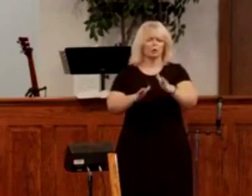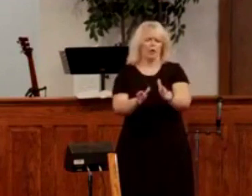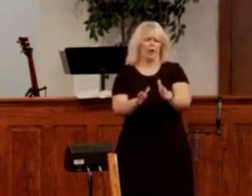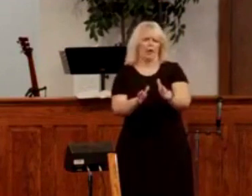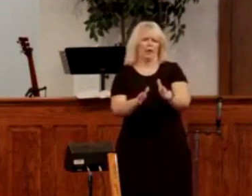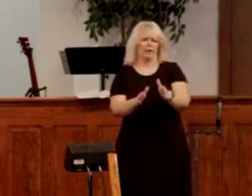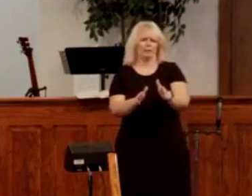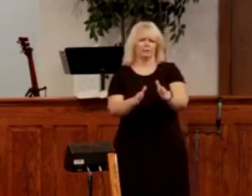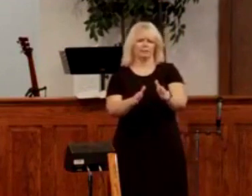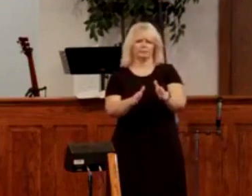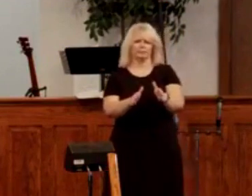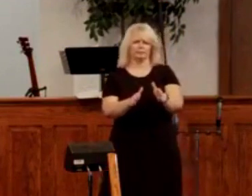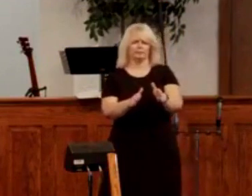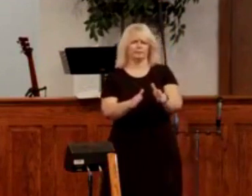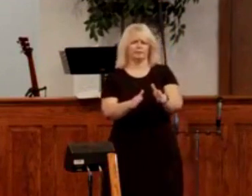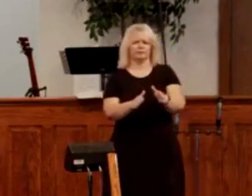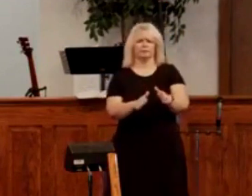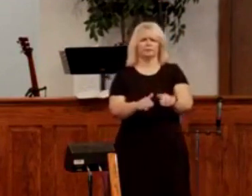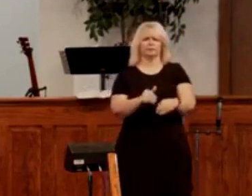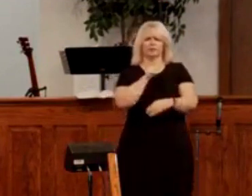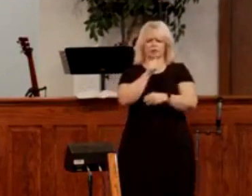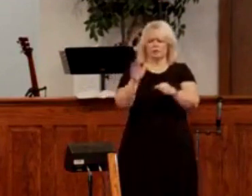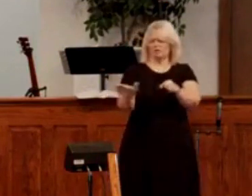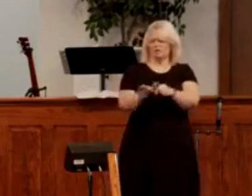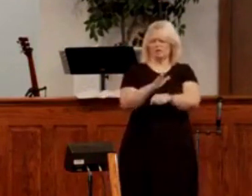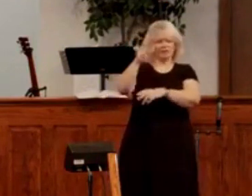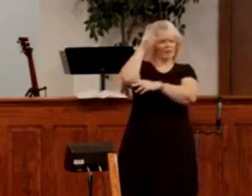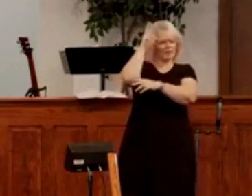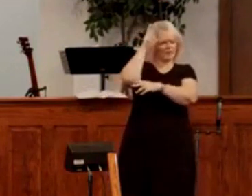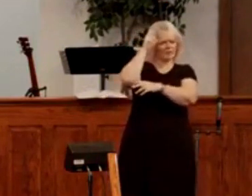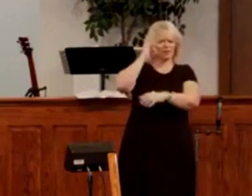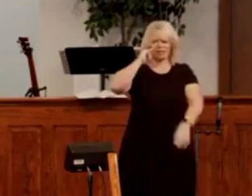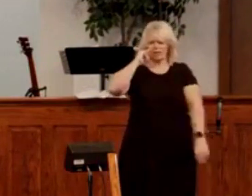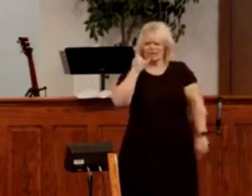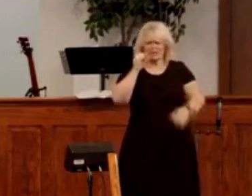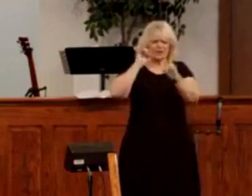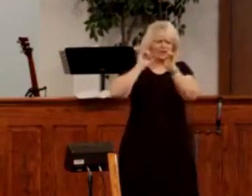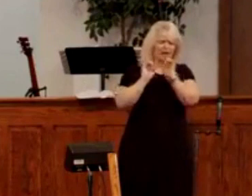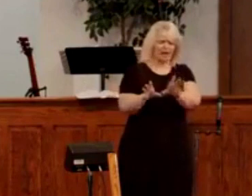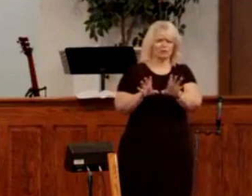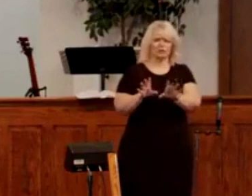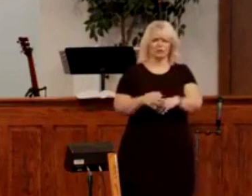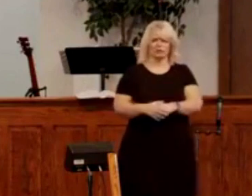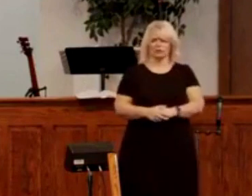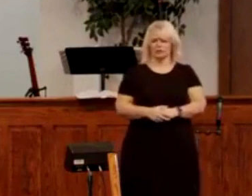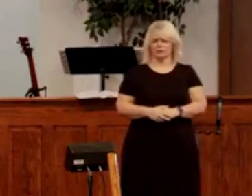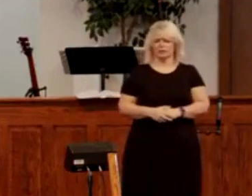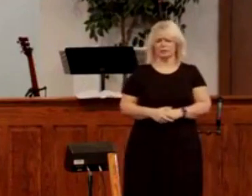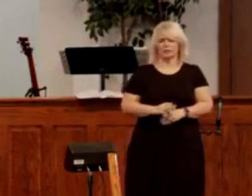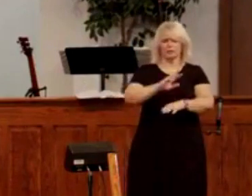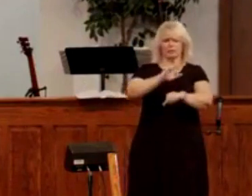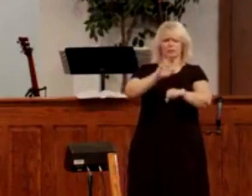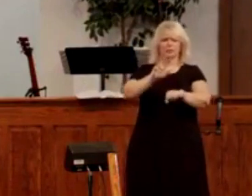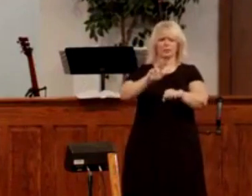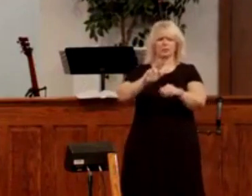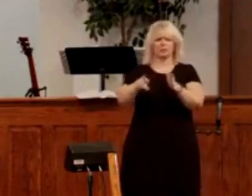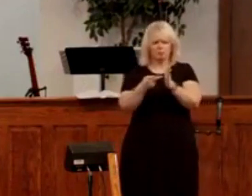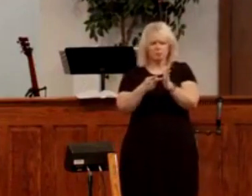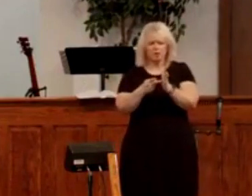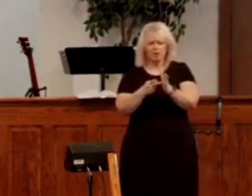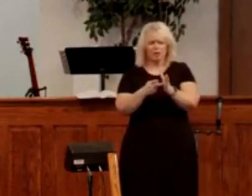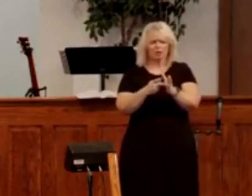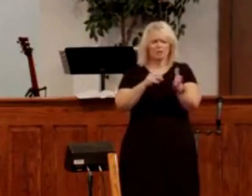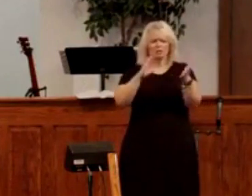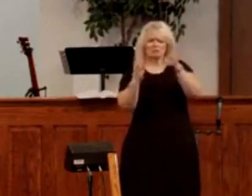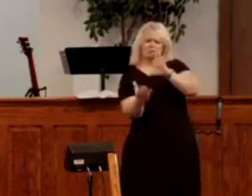what we're called to be. We're not supposed to be full of evil and envy and hatred. So what has Paul done here? Paul in the first three verses has